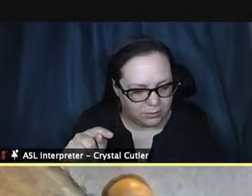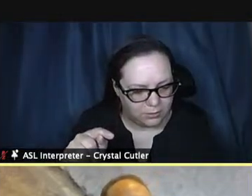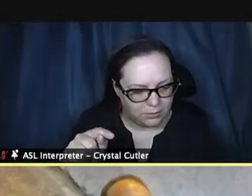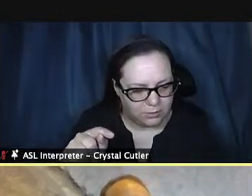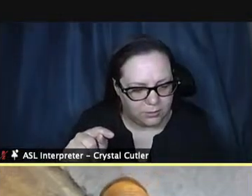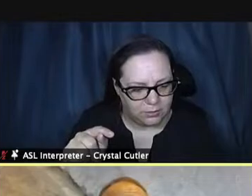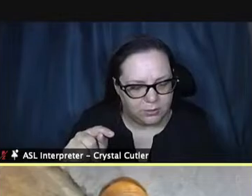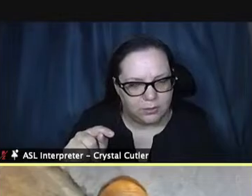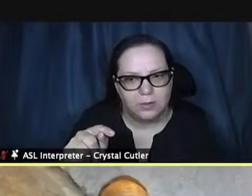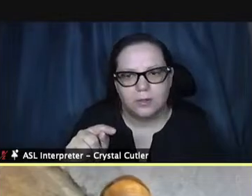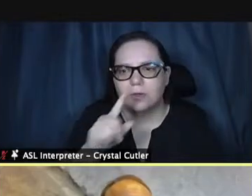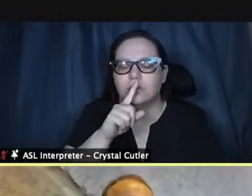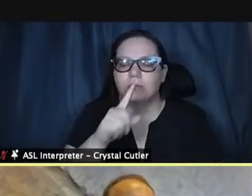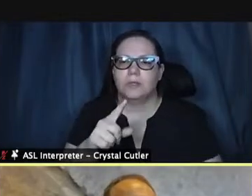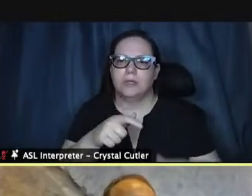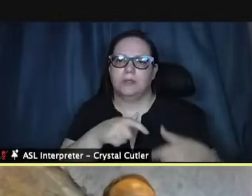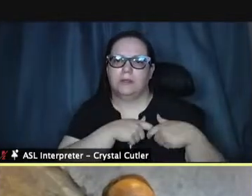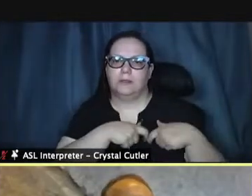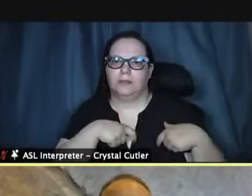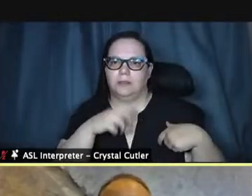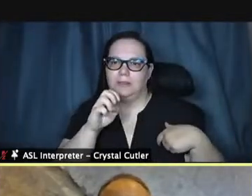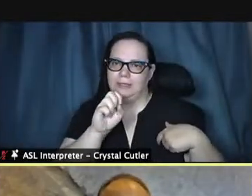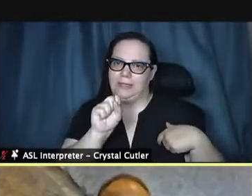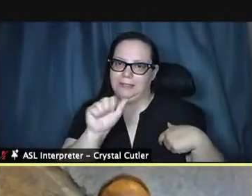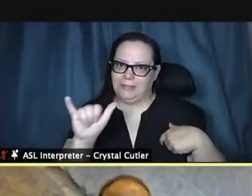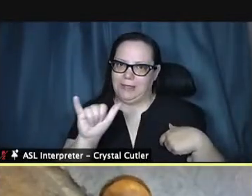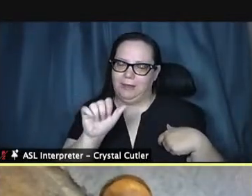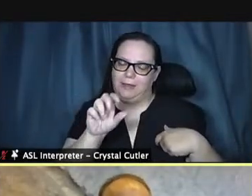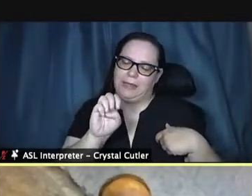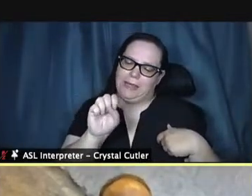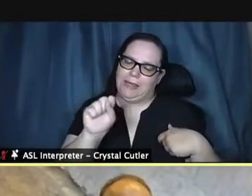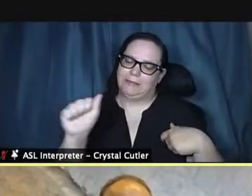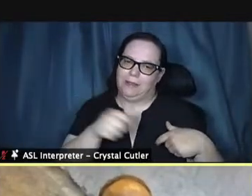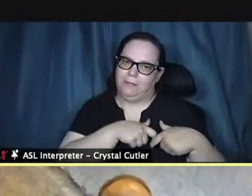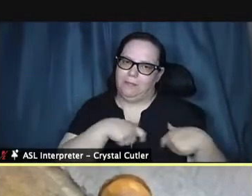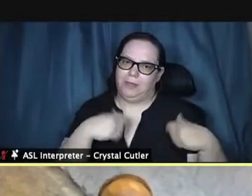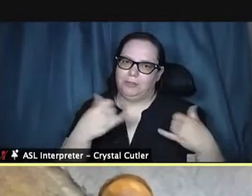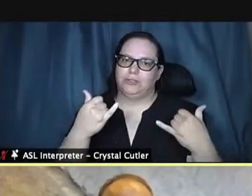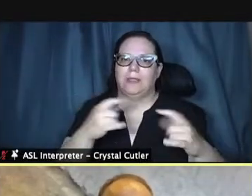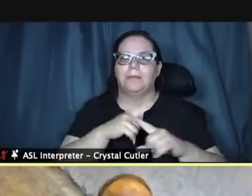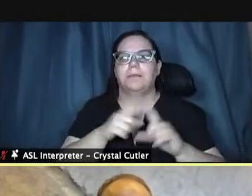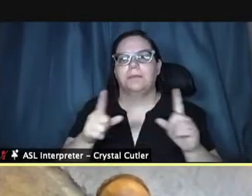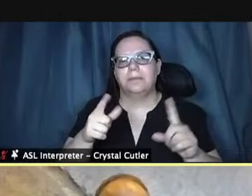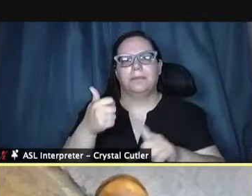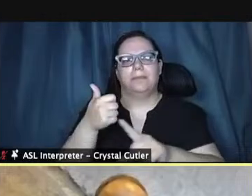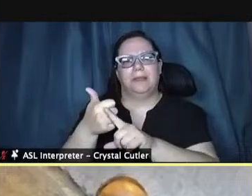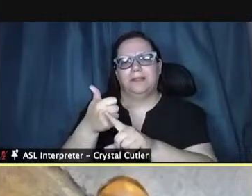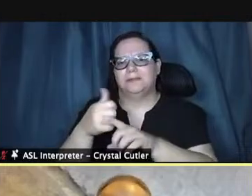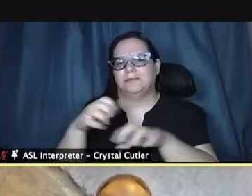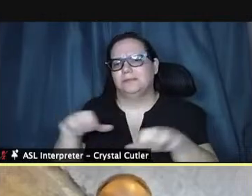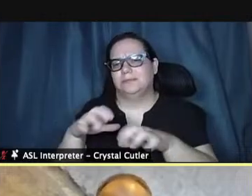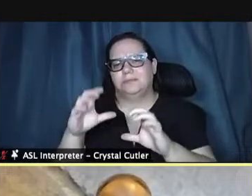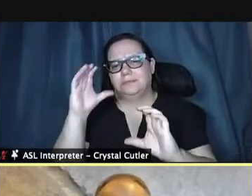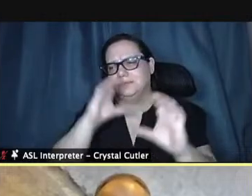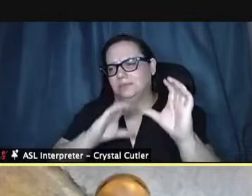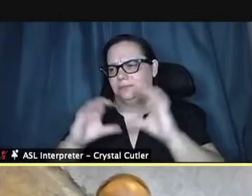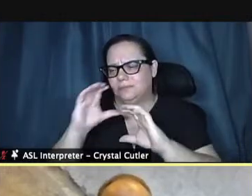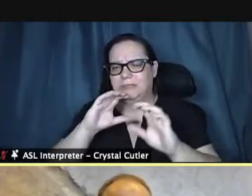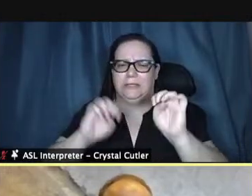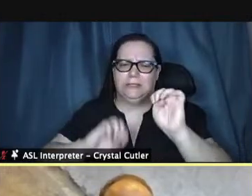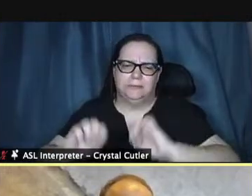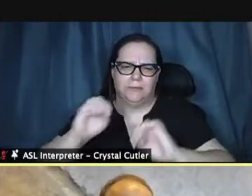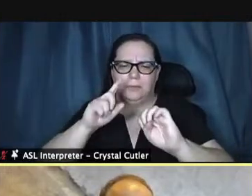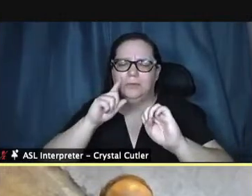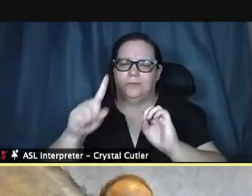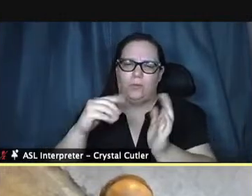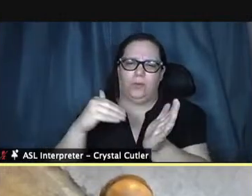today. But he's following dozens of astronauts who have performed hundreds of experiments on behalf of thousands of scientists